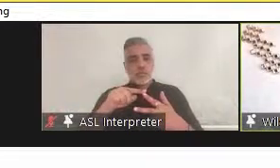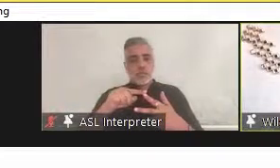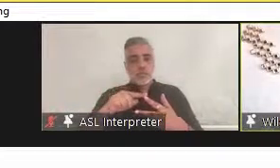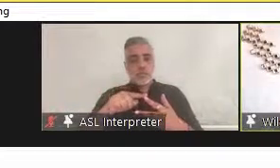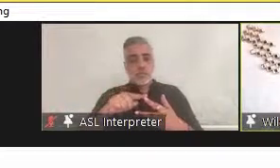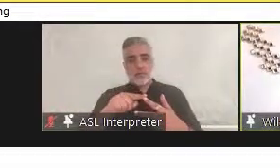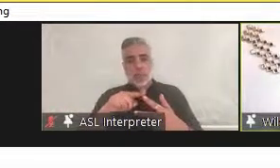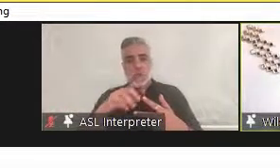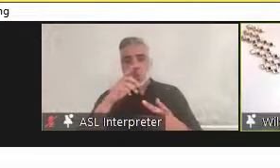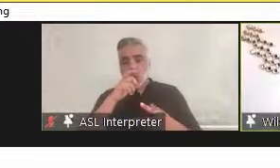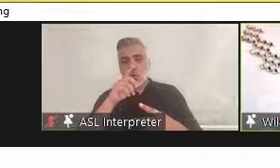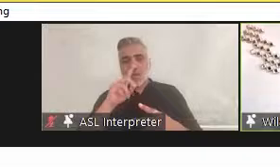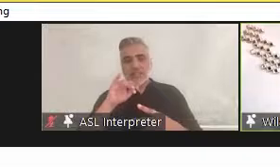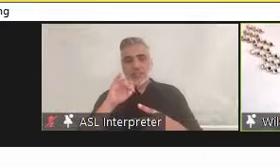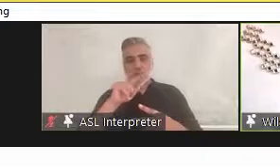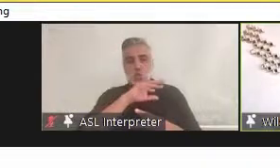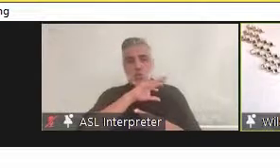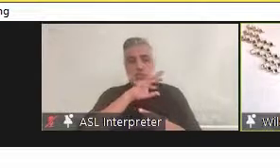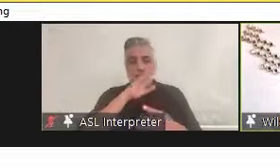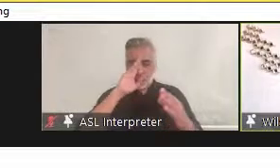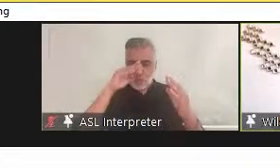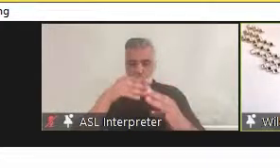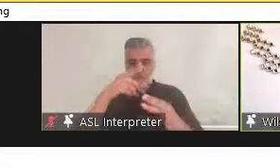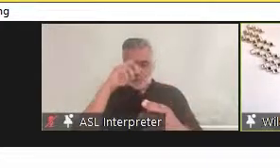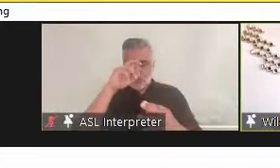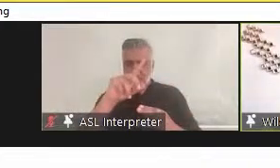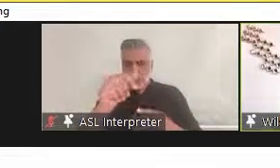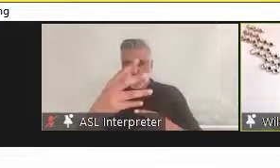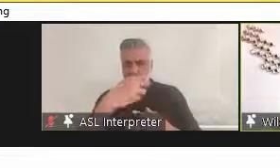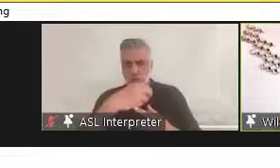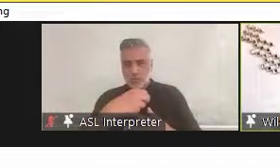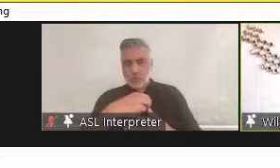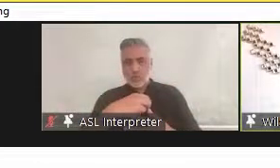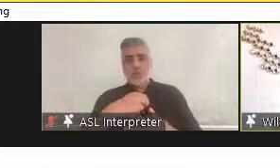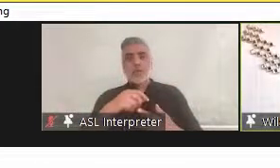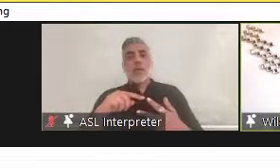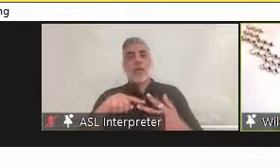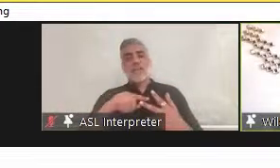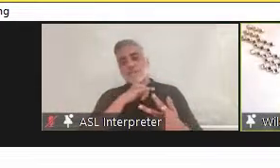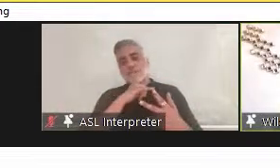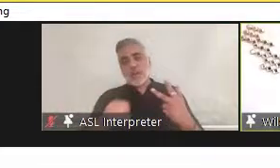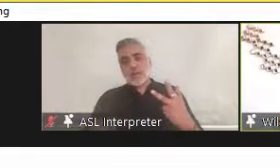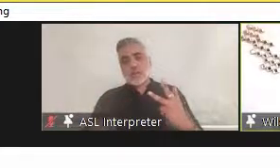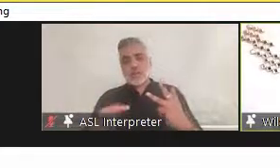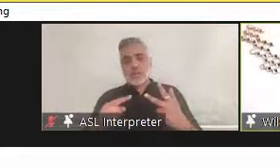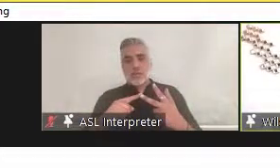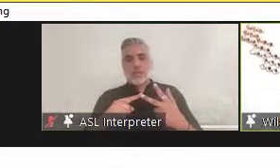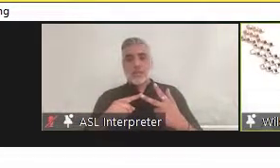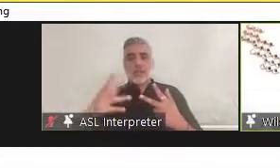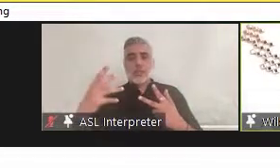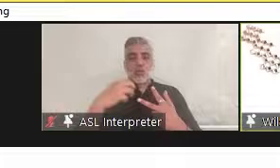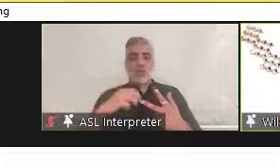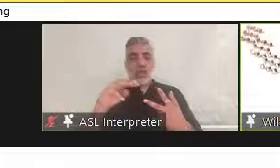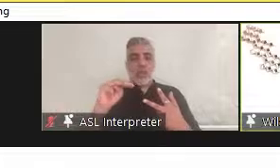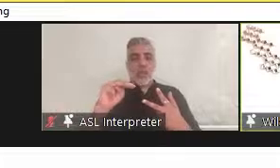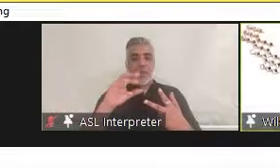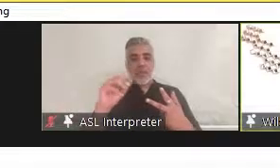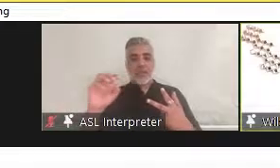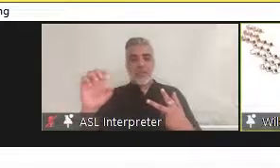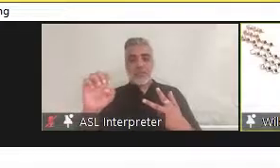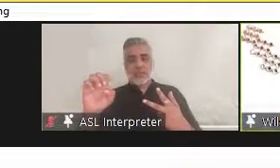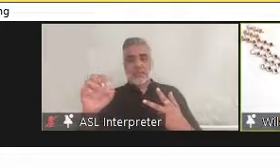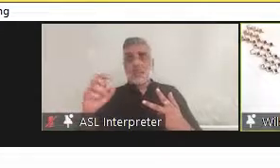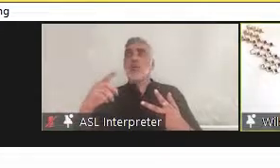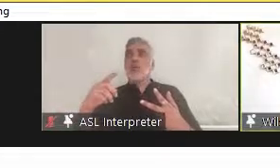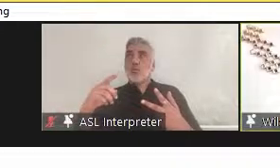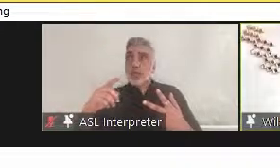targeting when it comes to disability inclusion. But finally, inclusive M&E, we realize that it